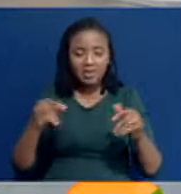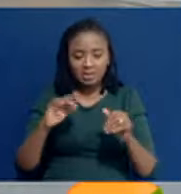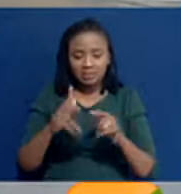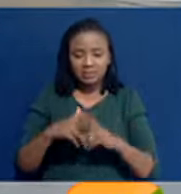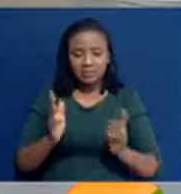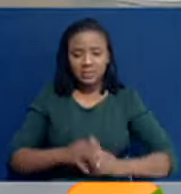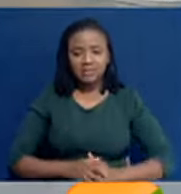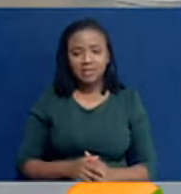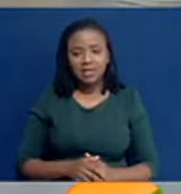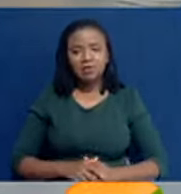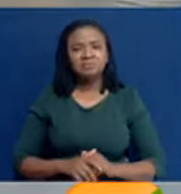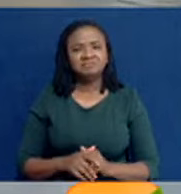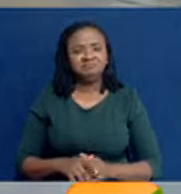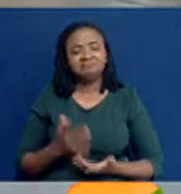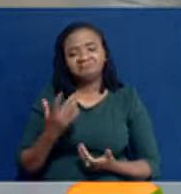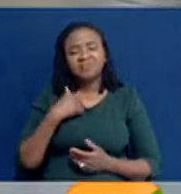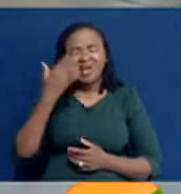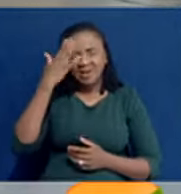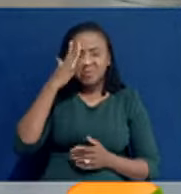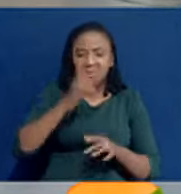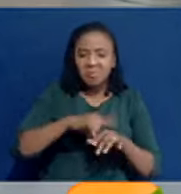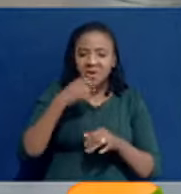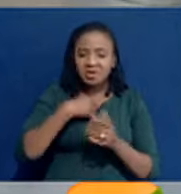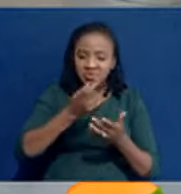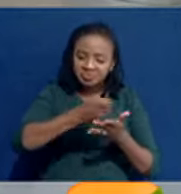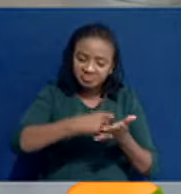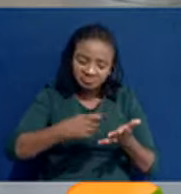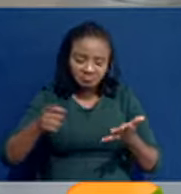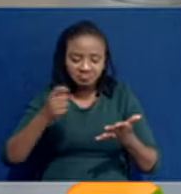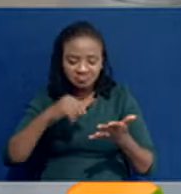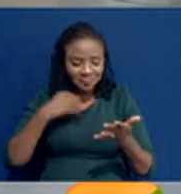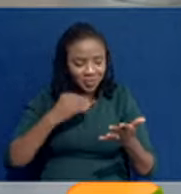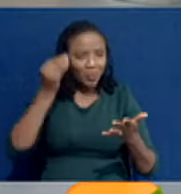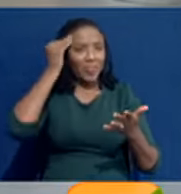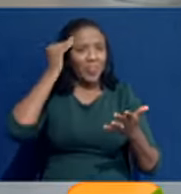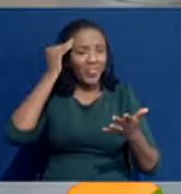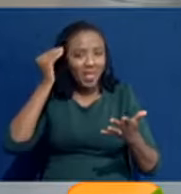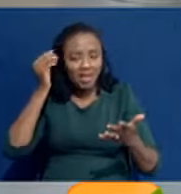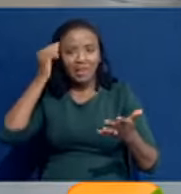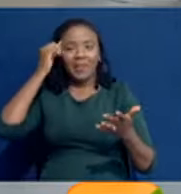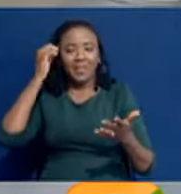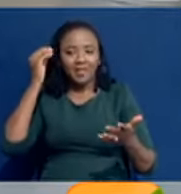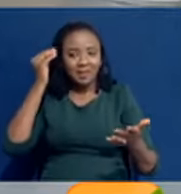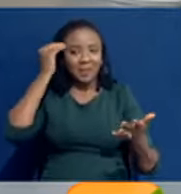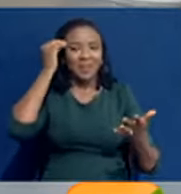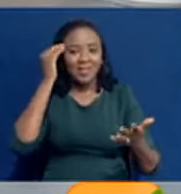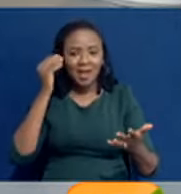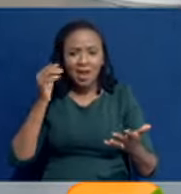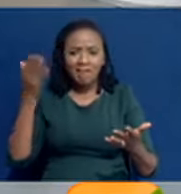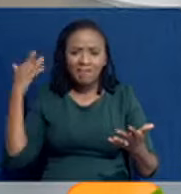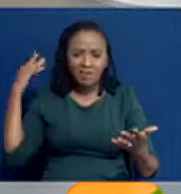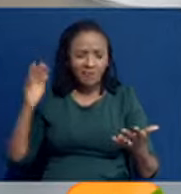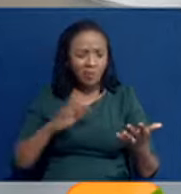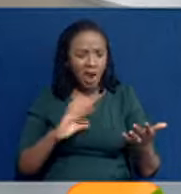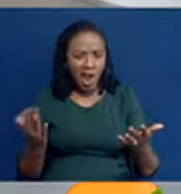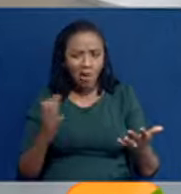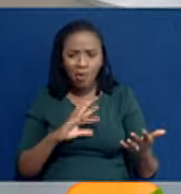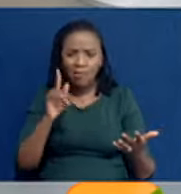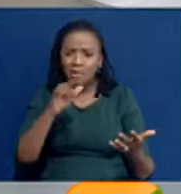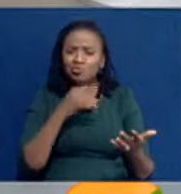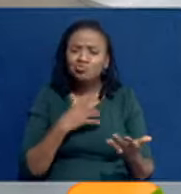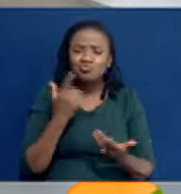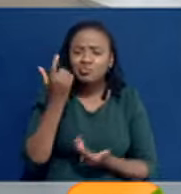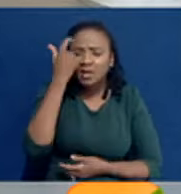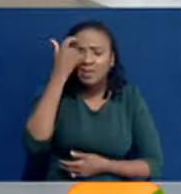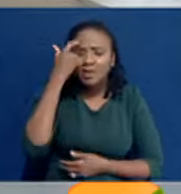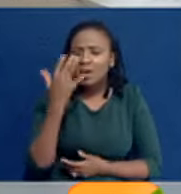sure as you went through writing, some moments came up. What were some that you feel, my goodness, I